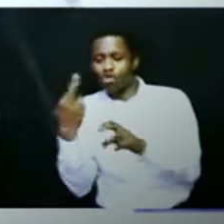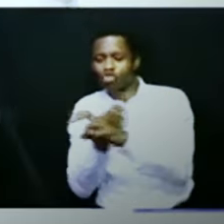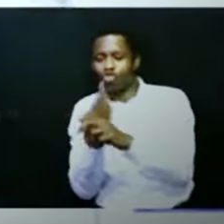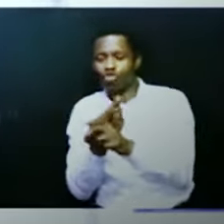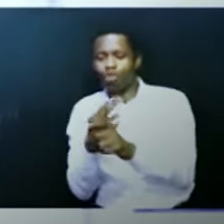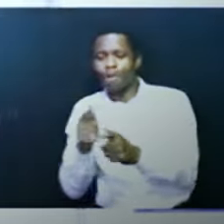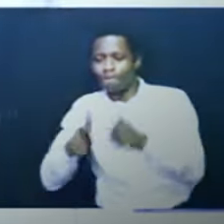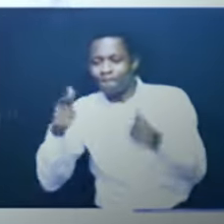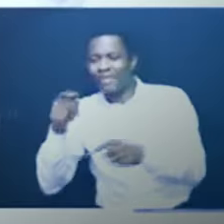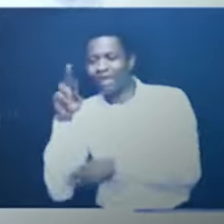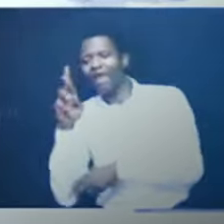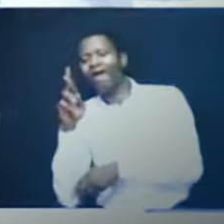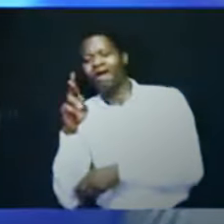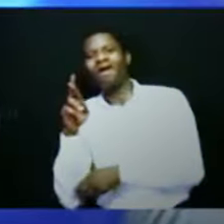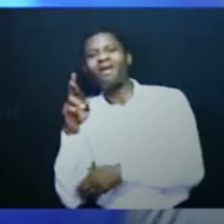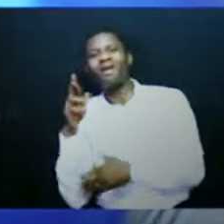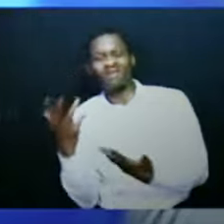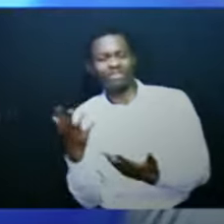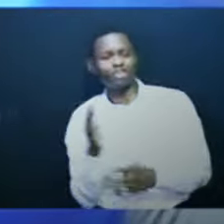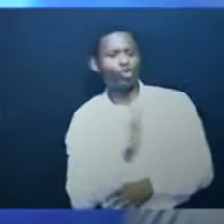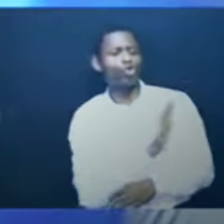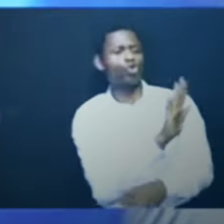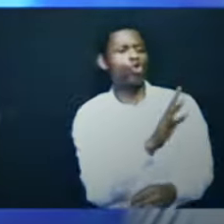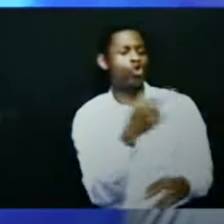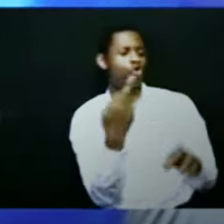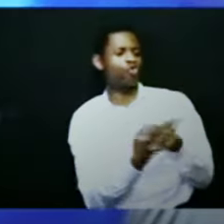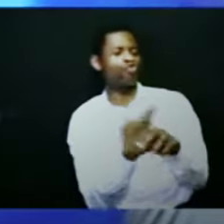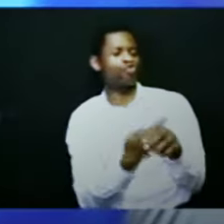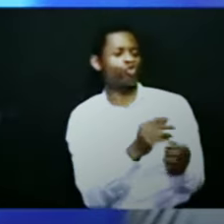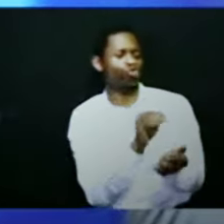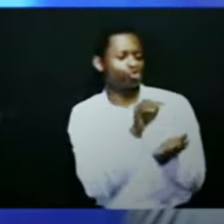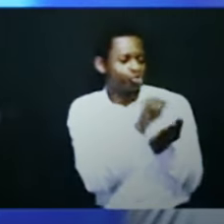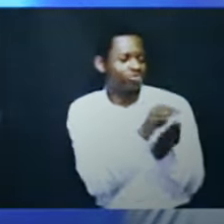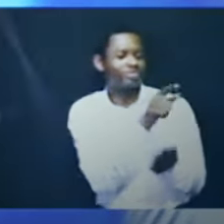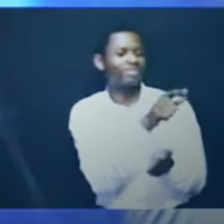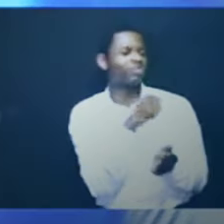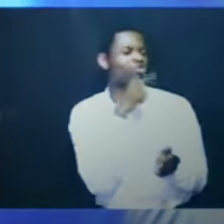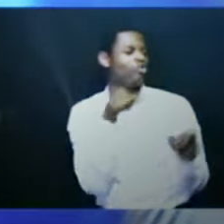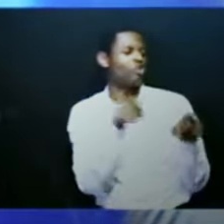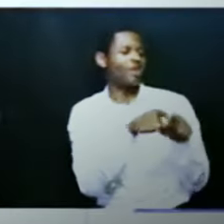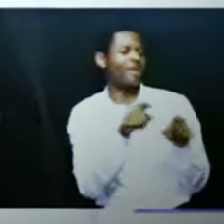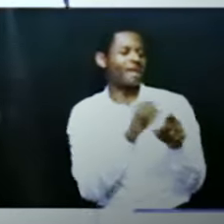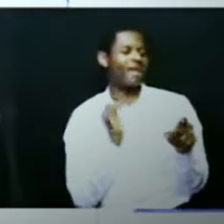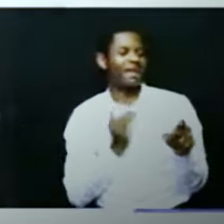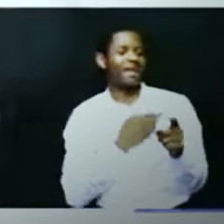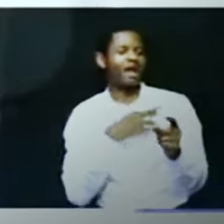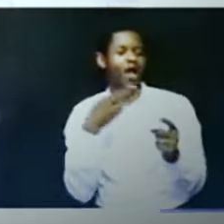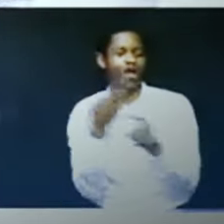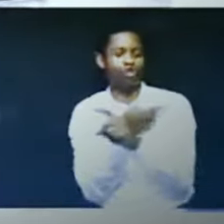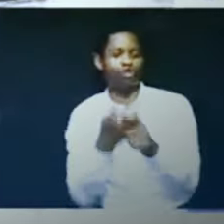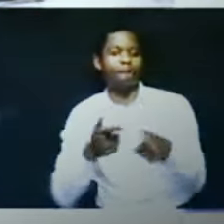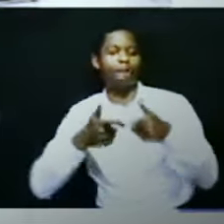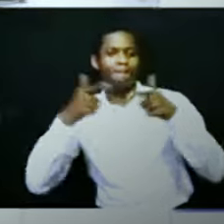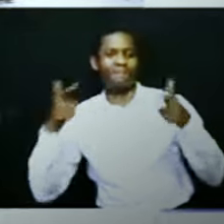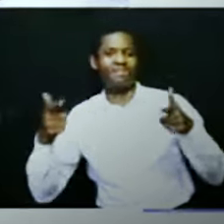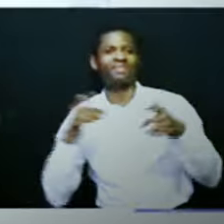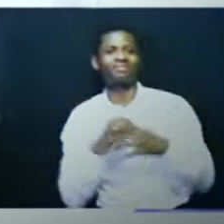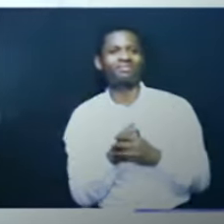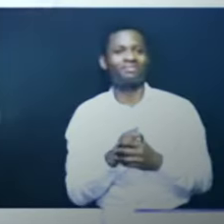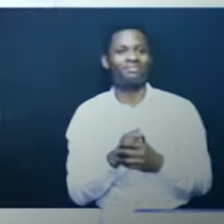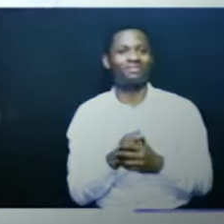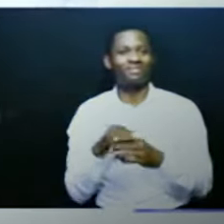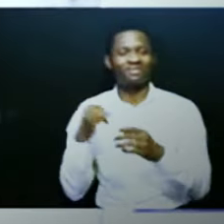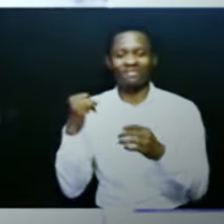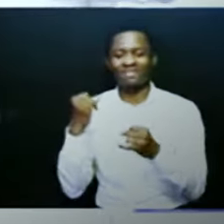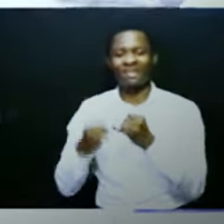edimu echen ofofrono. Their rock, one botano. It's not like our rock. On this say one botano. And I like the last line.